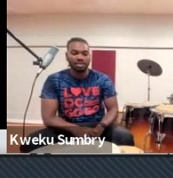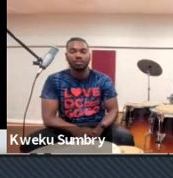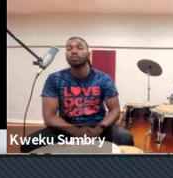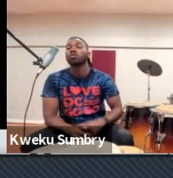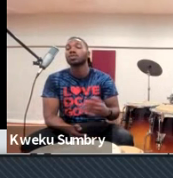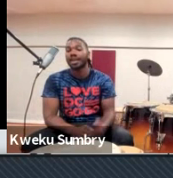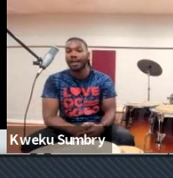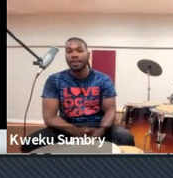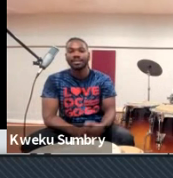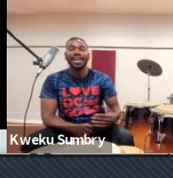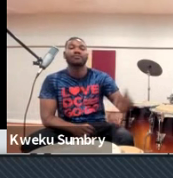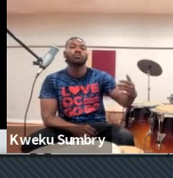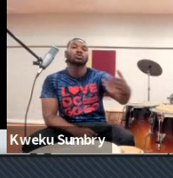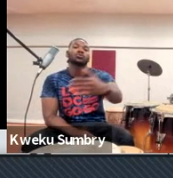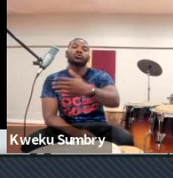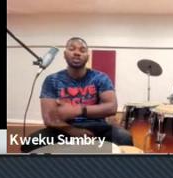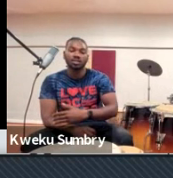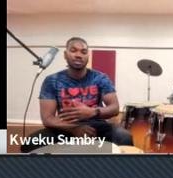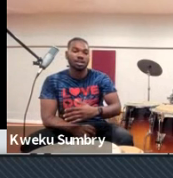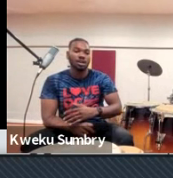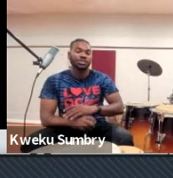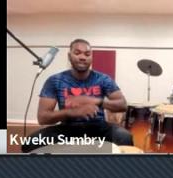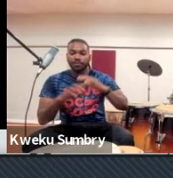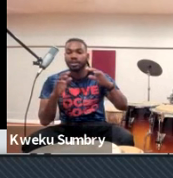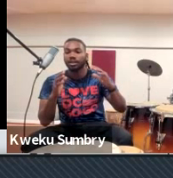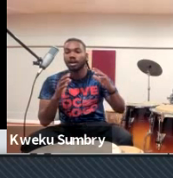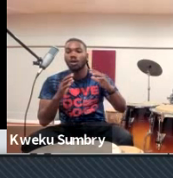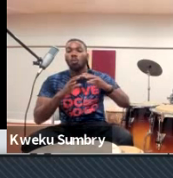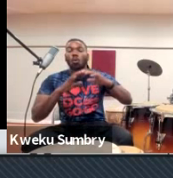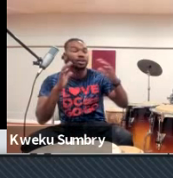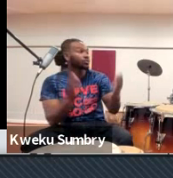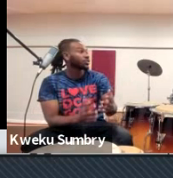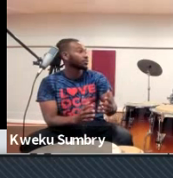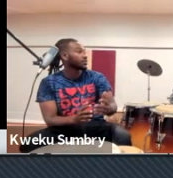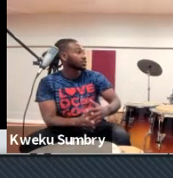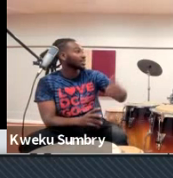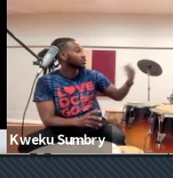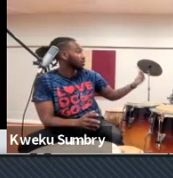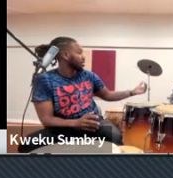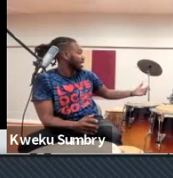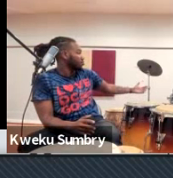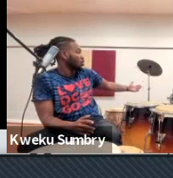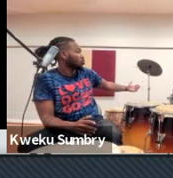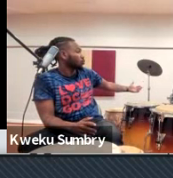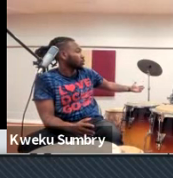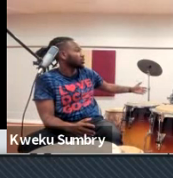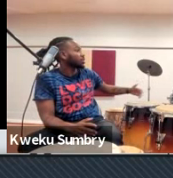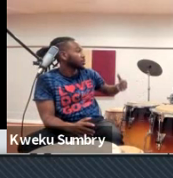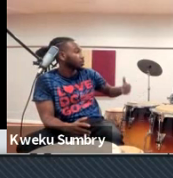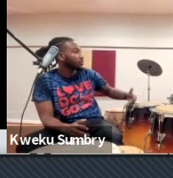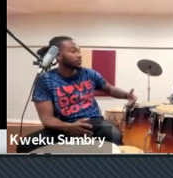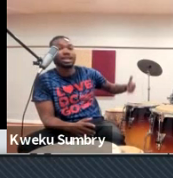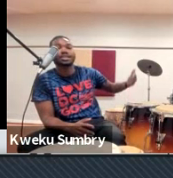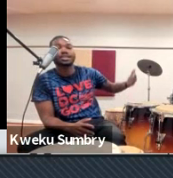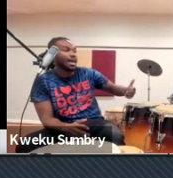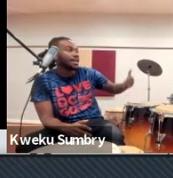played with the stick, but more than that, they have multiple voices shaping one rhythm. Just like the drum set has multiple voices shaping